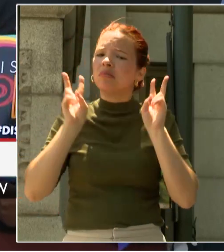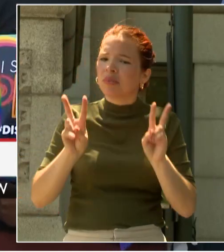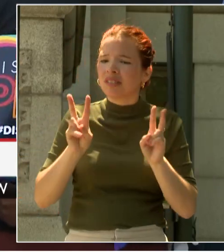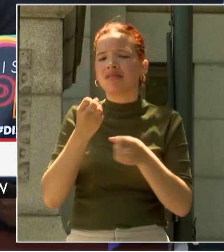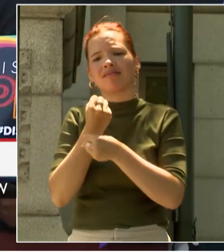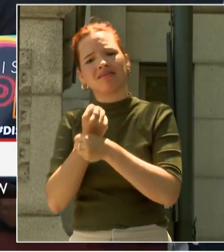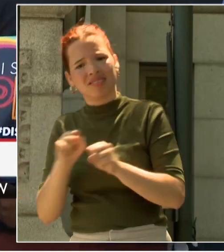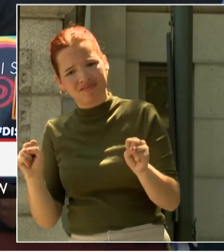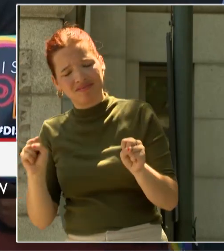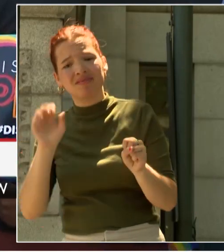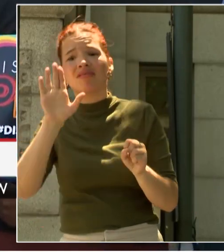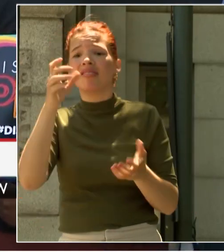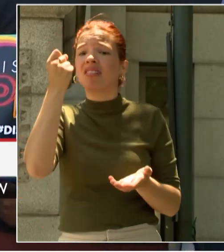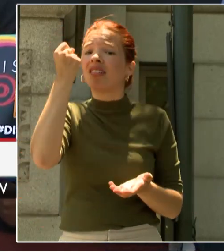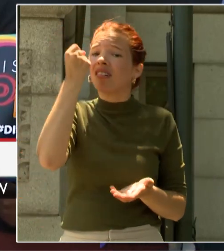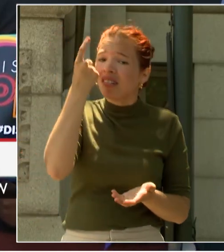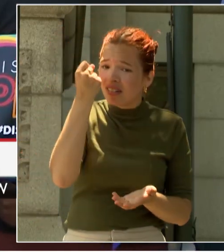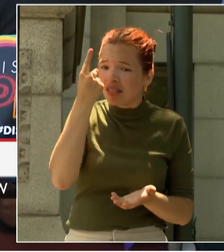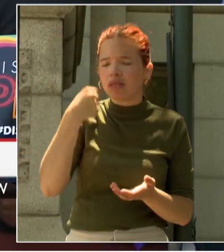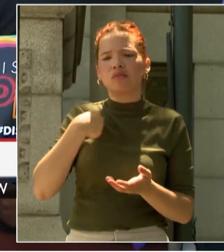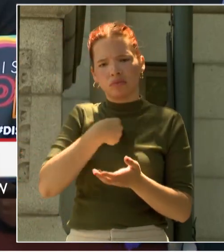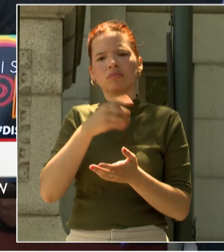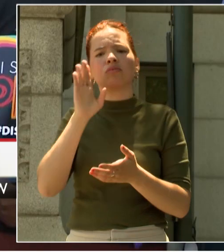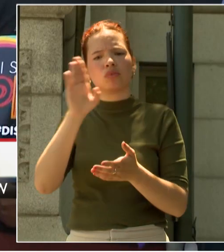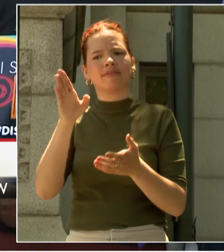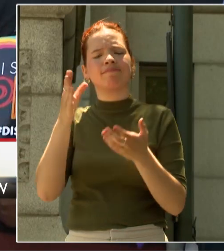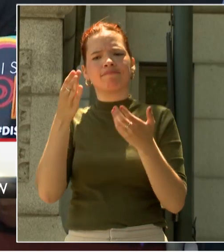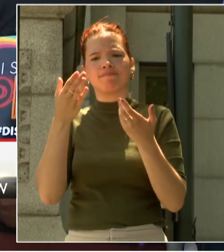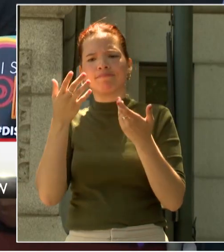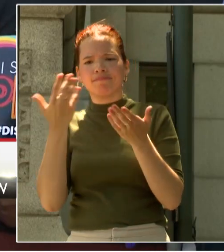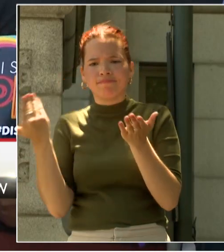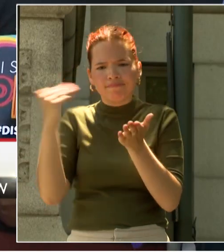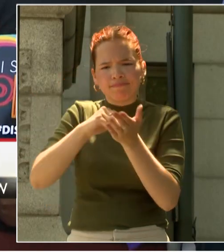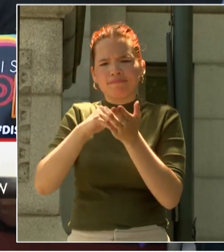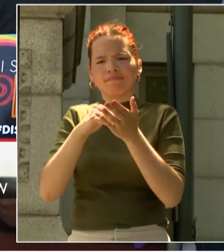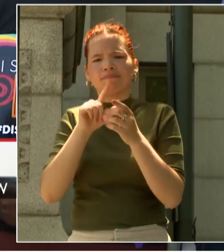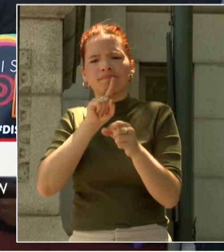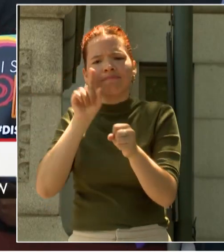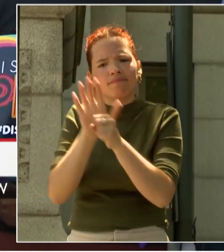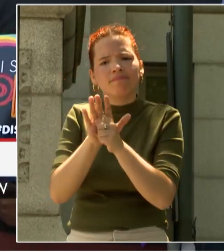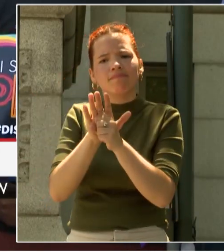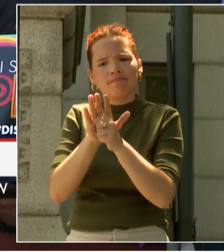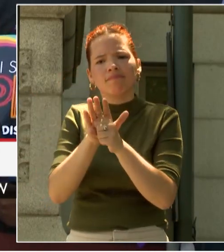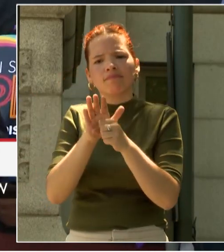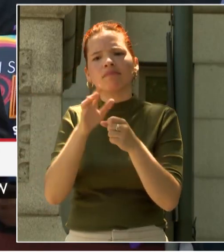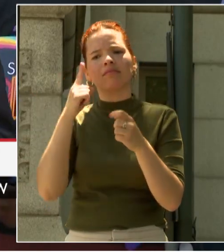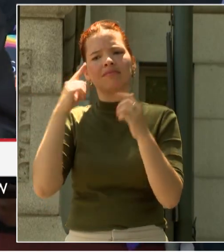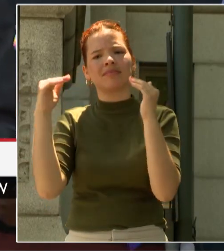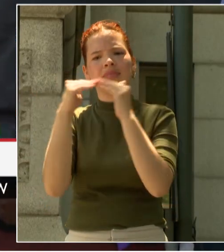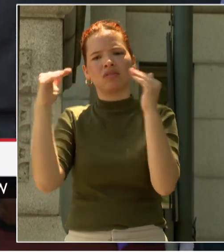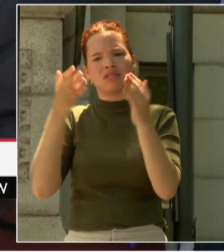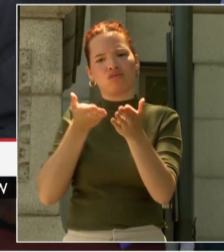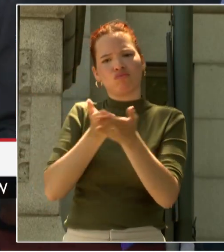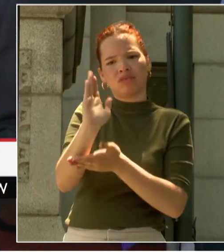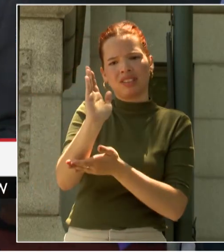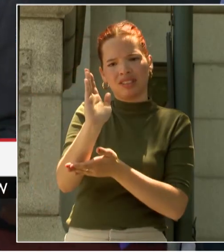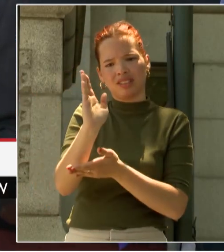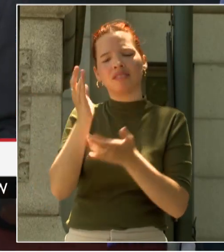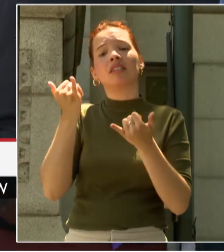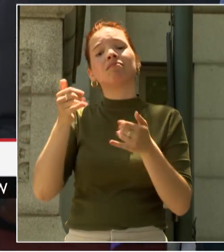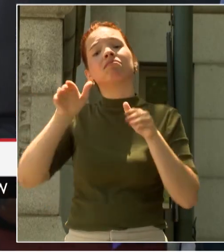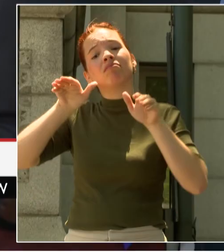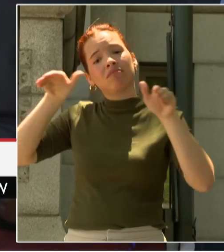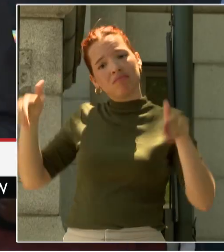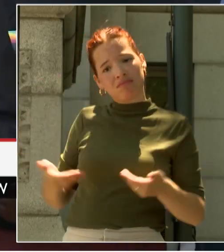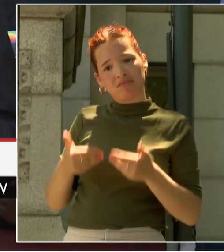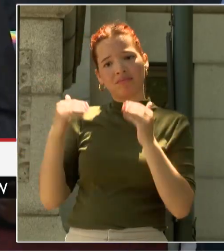to rededicate ourselves to the fight for rights, for equality, for all. And with that, let me introduce my